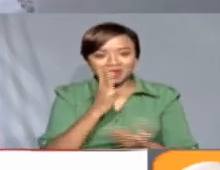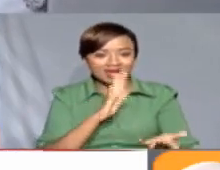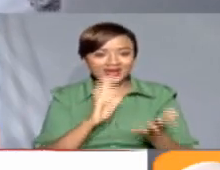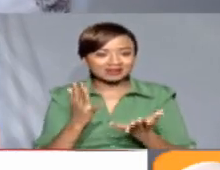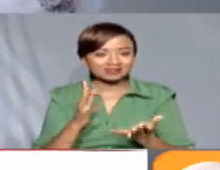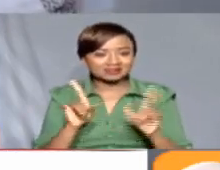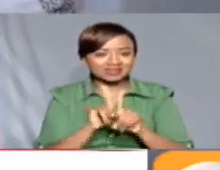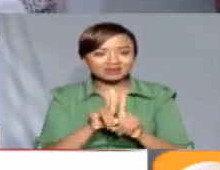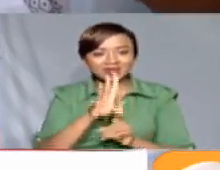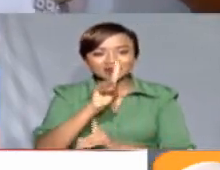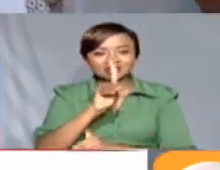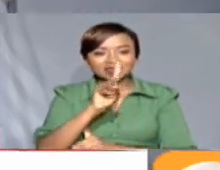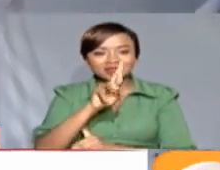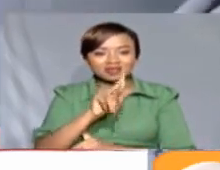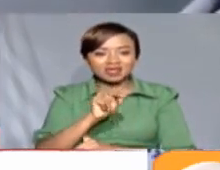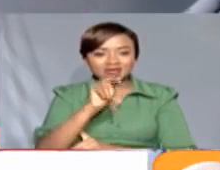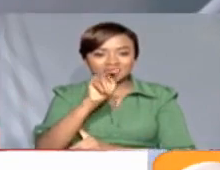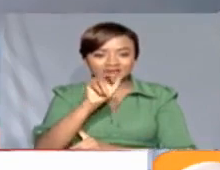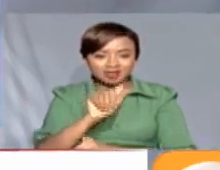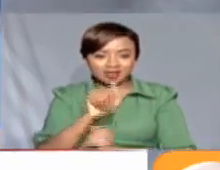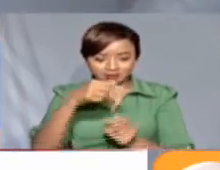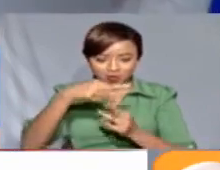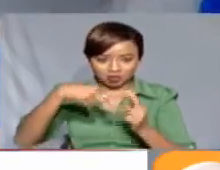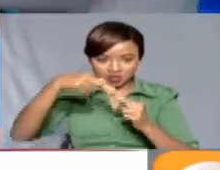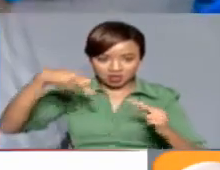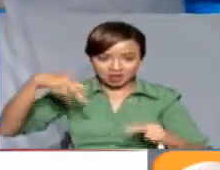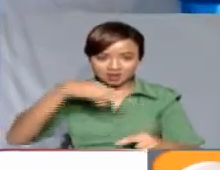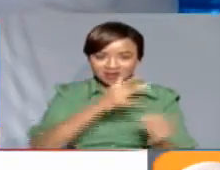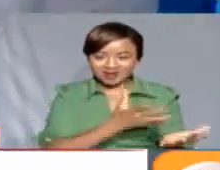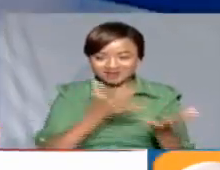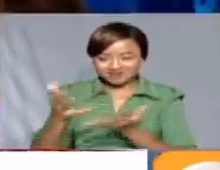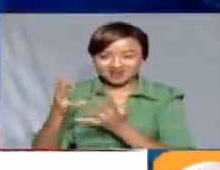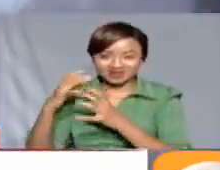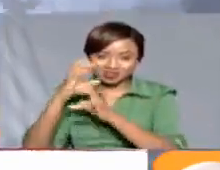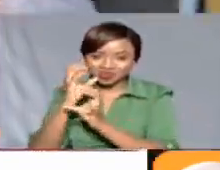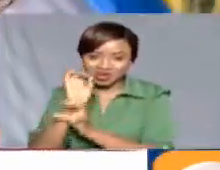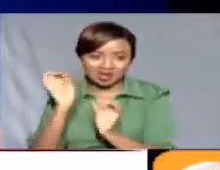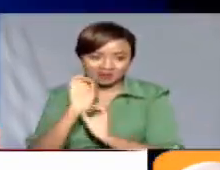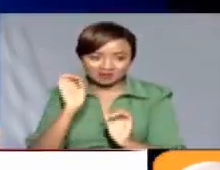here. Uh-huh. Once we do this, then we're now ready to begin.